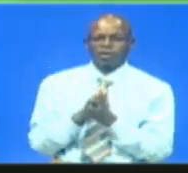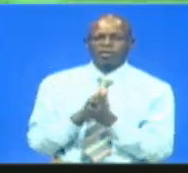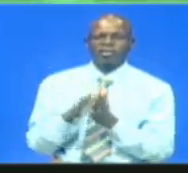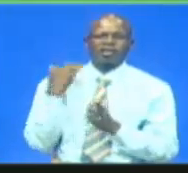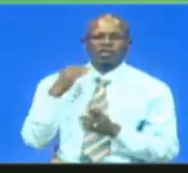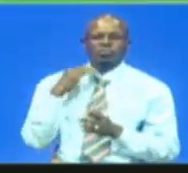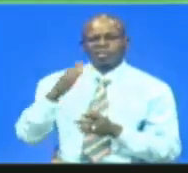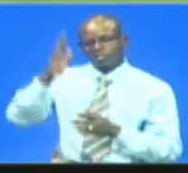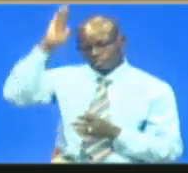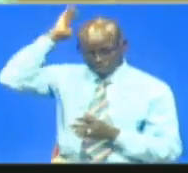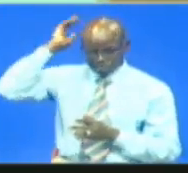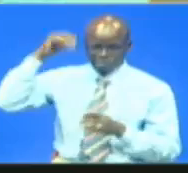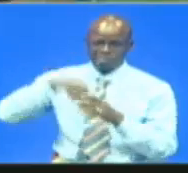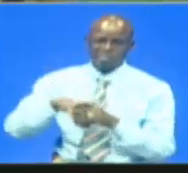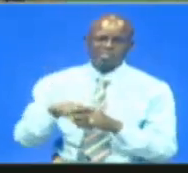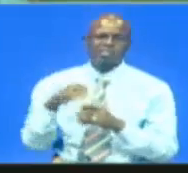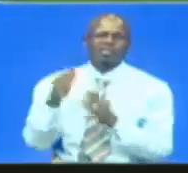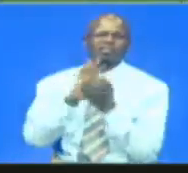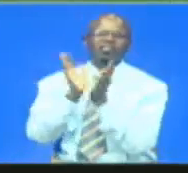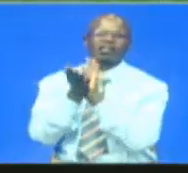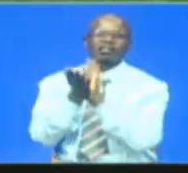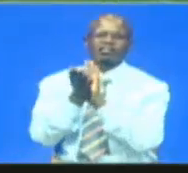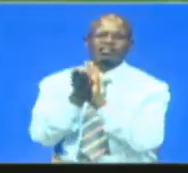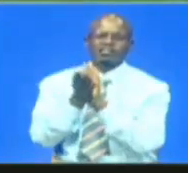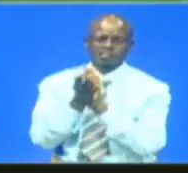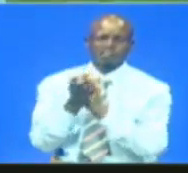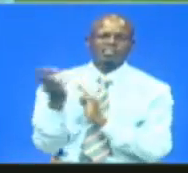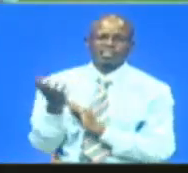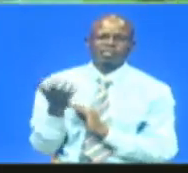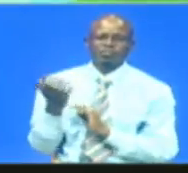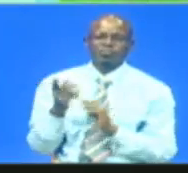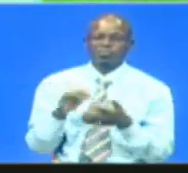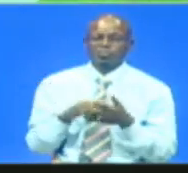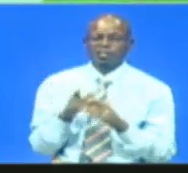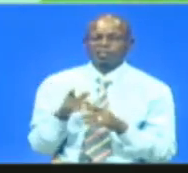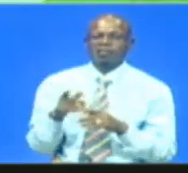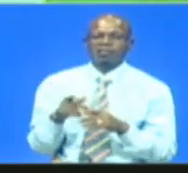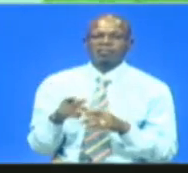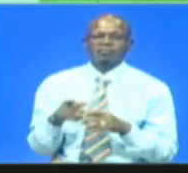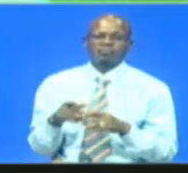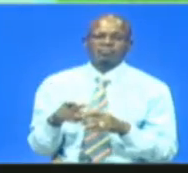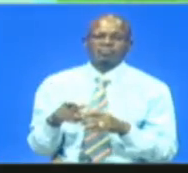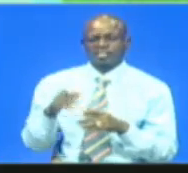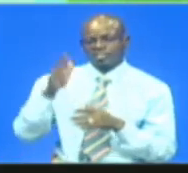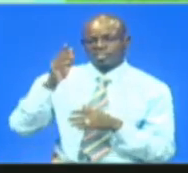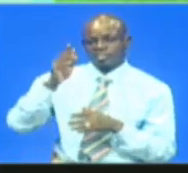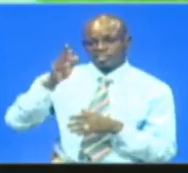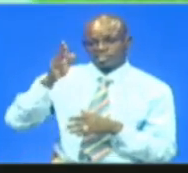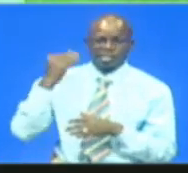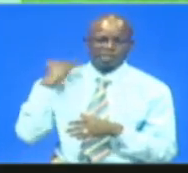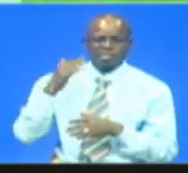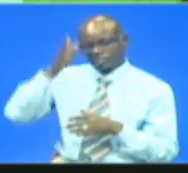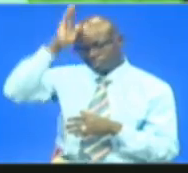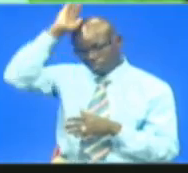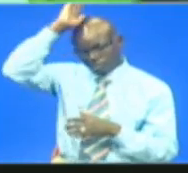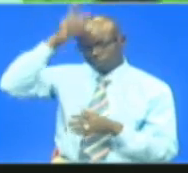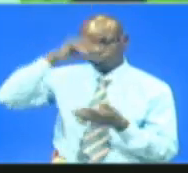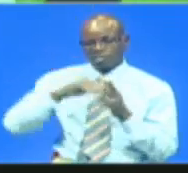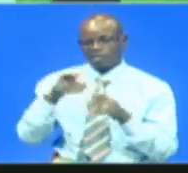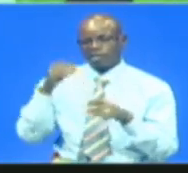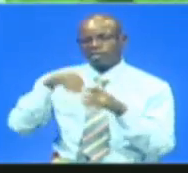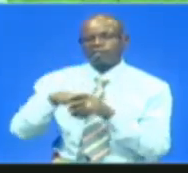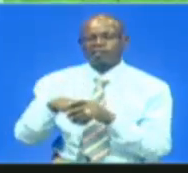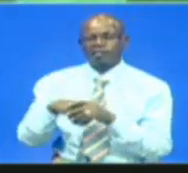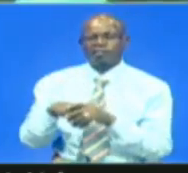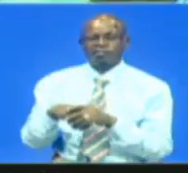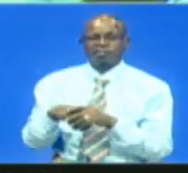Kasarani Stadium. Currently ranked 10th in the KPL standings, Sharks earned the right to play Everton after beating compatriots